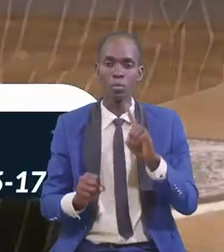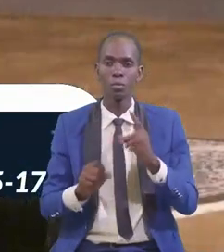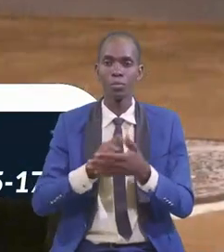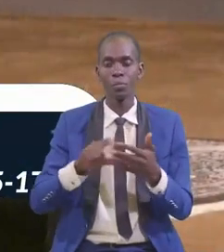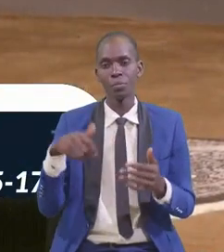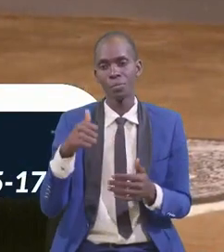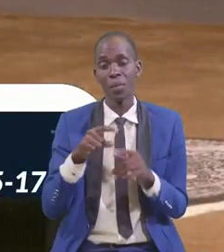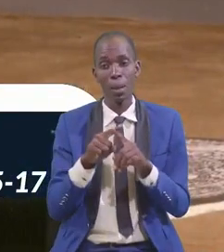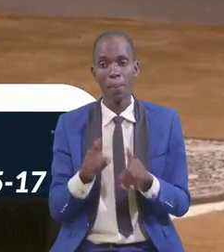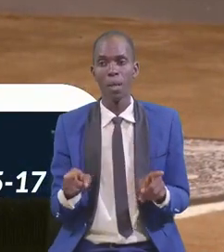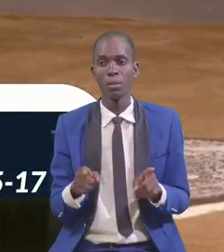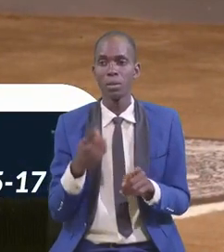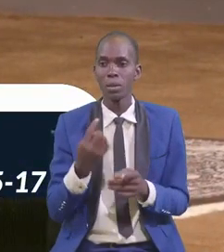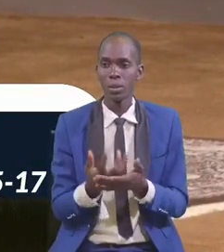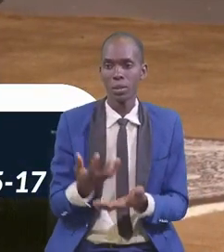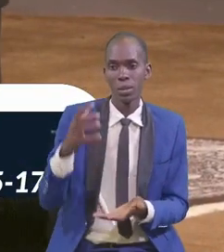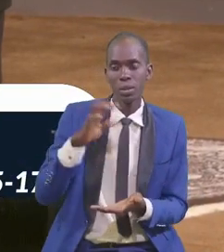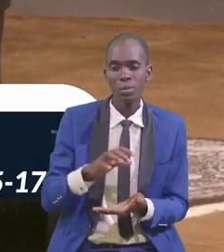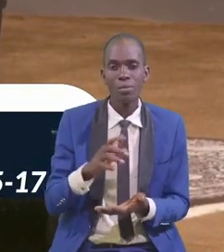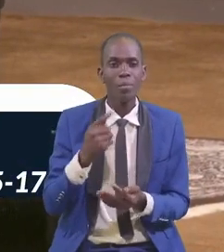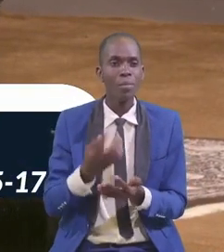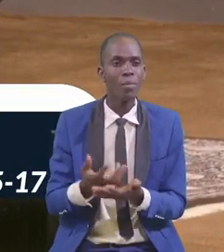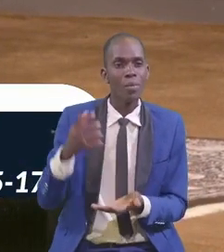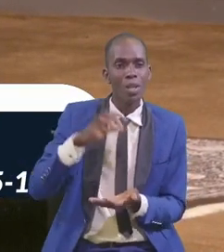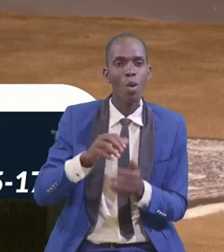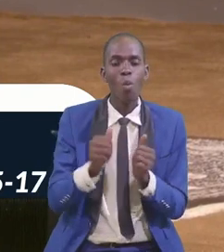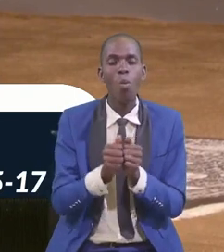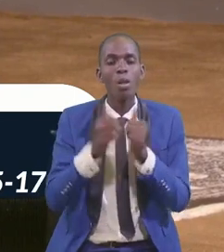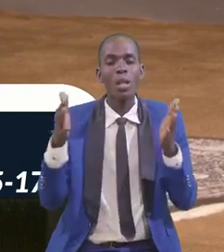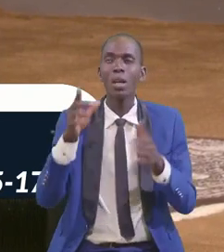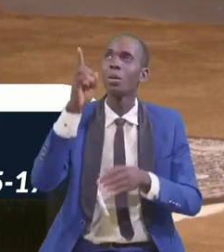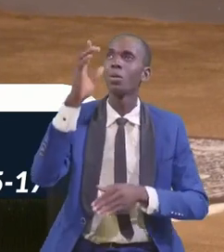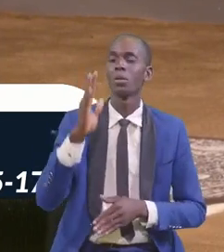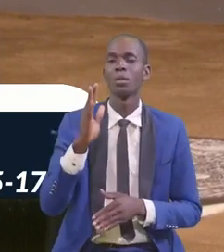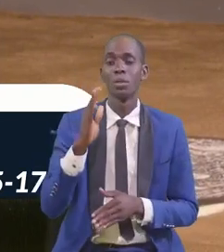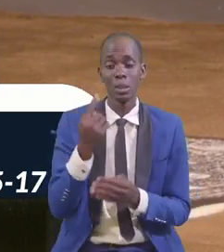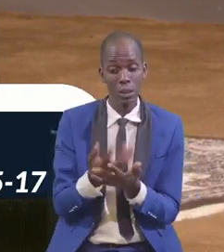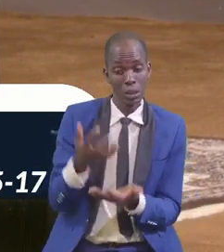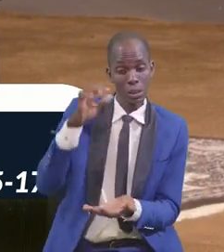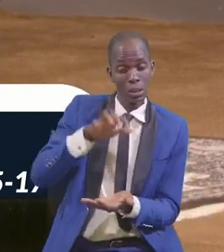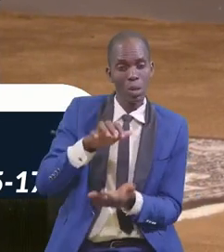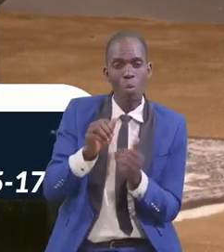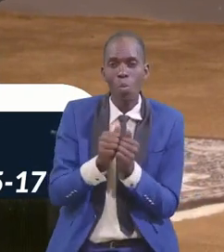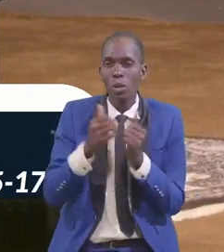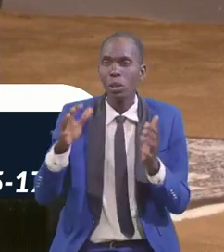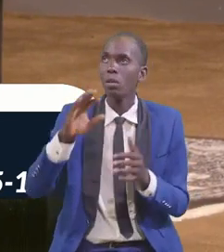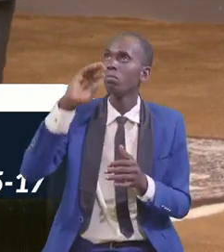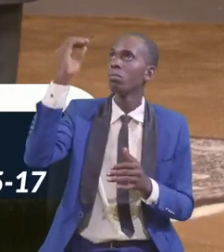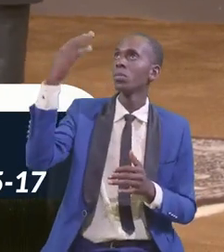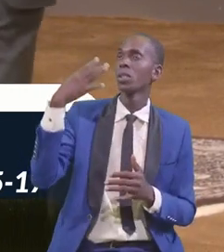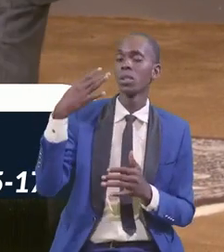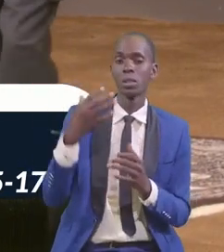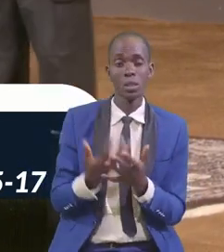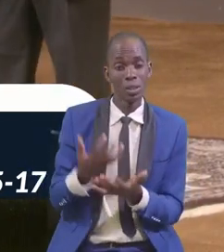but the rich without God, the rich without grace,